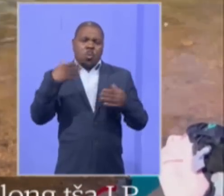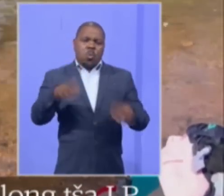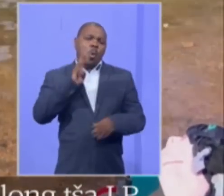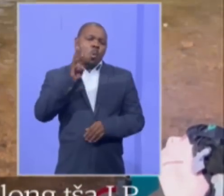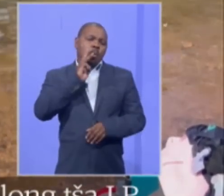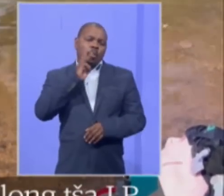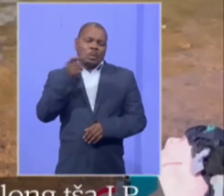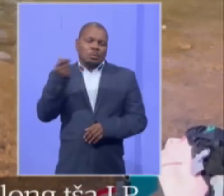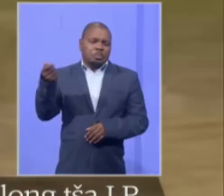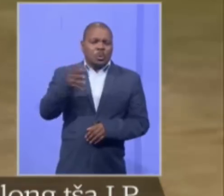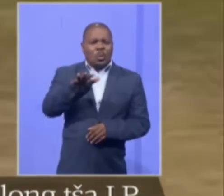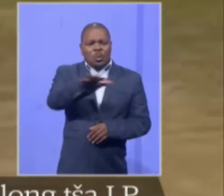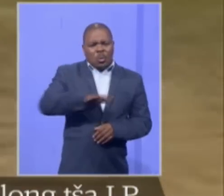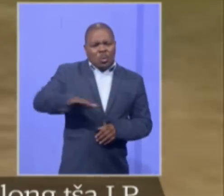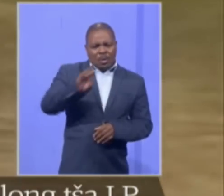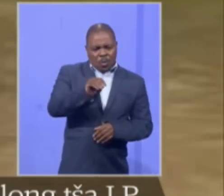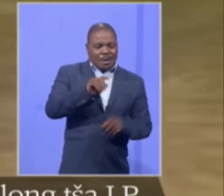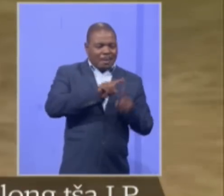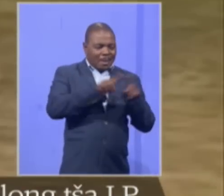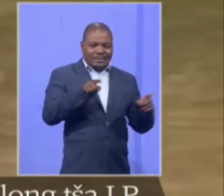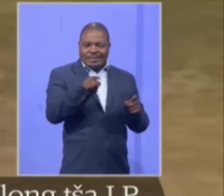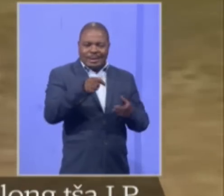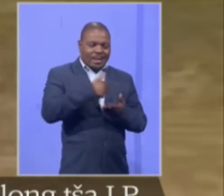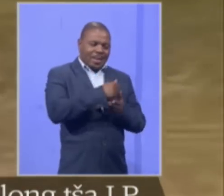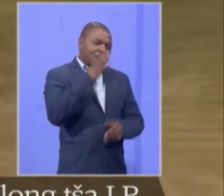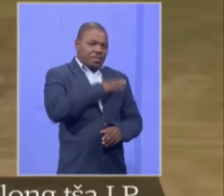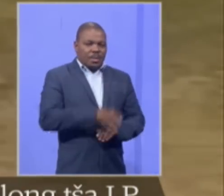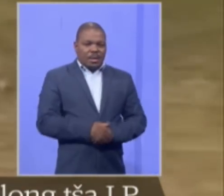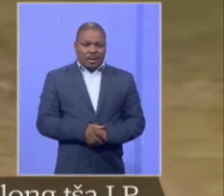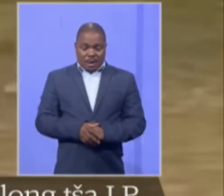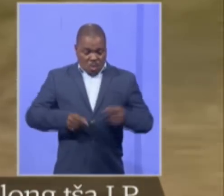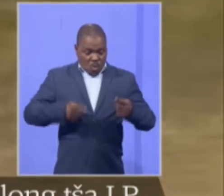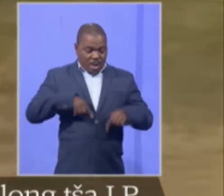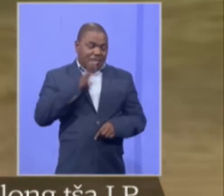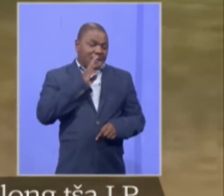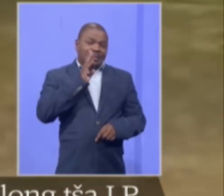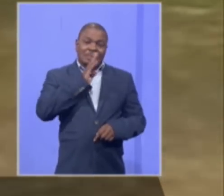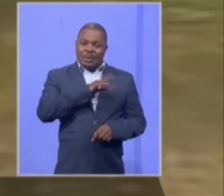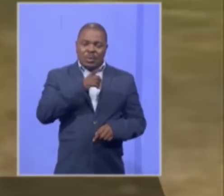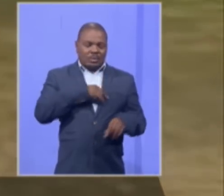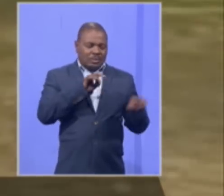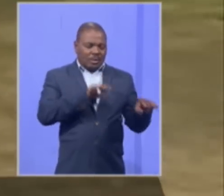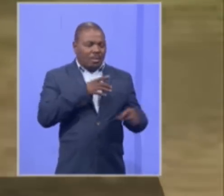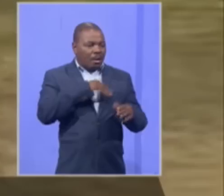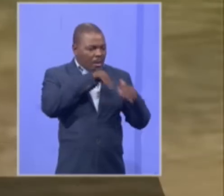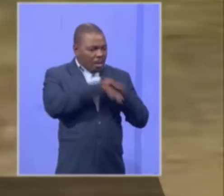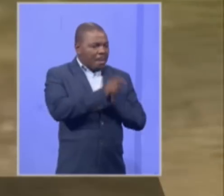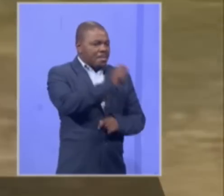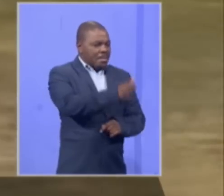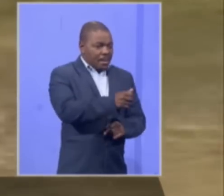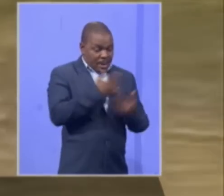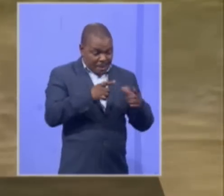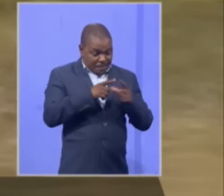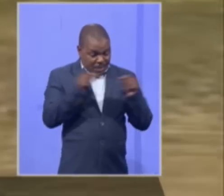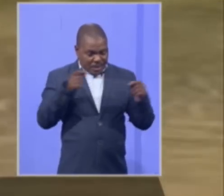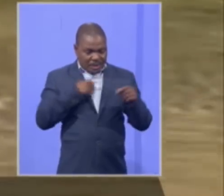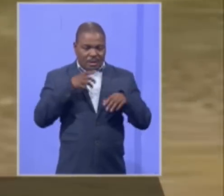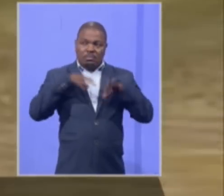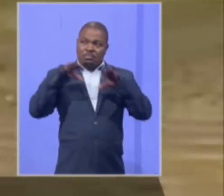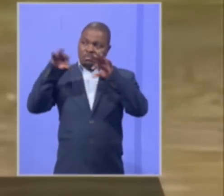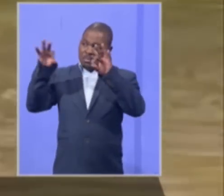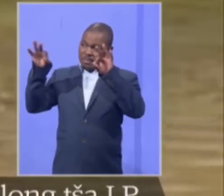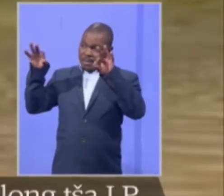holego go tšwa go lona. A rena meetse sokola metsi mo magaeng le re reka metsi go ndwela ga re tloga mo re a gae ro bja wa shine ga re